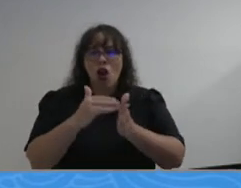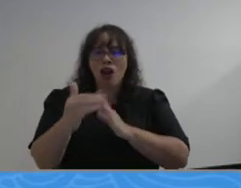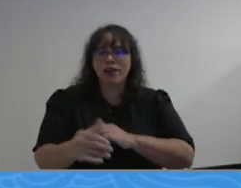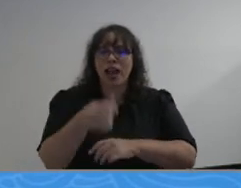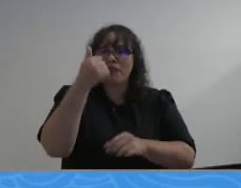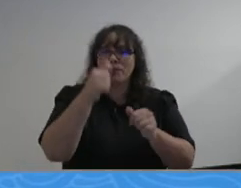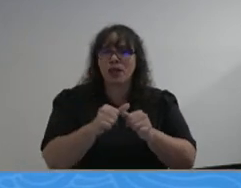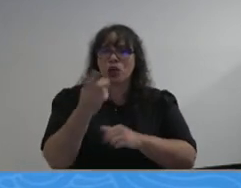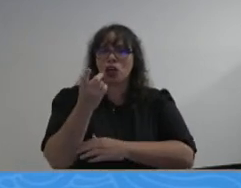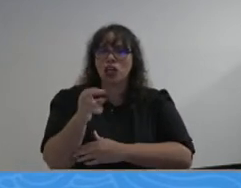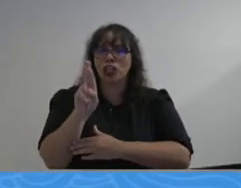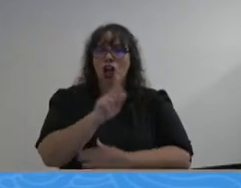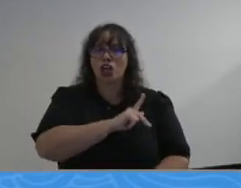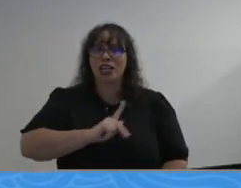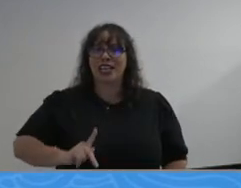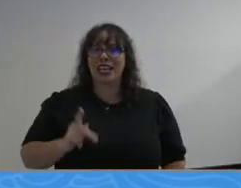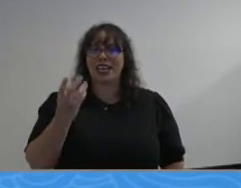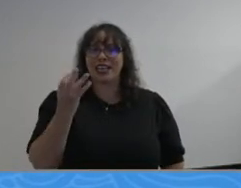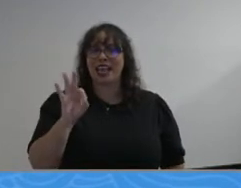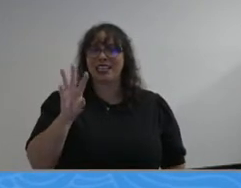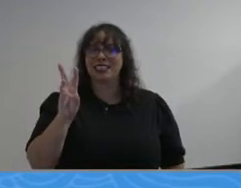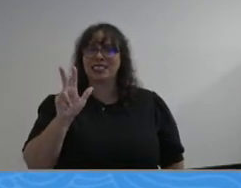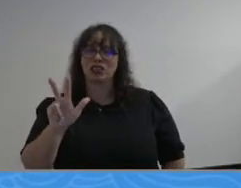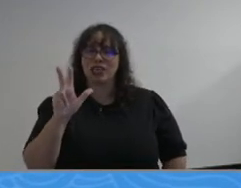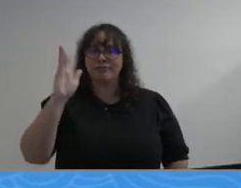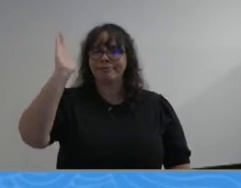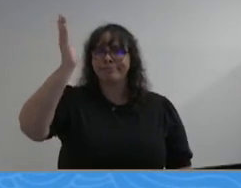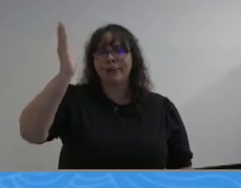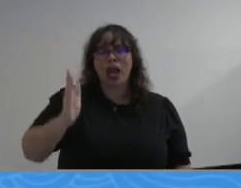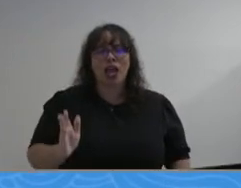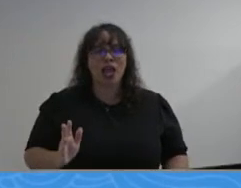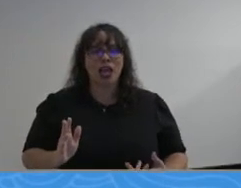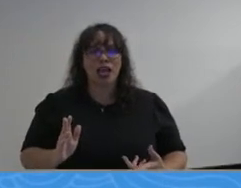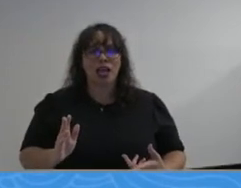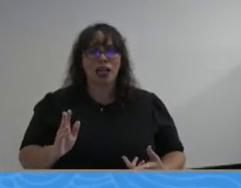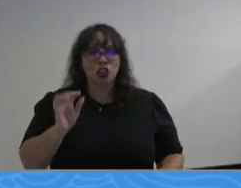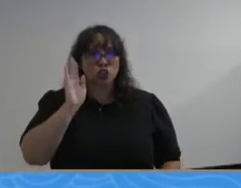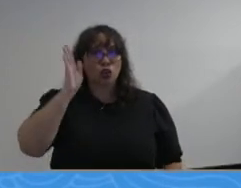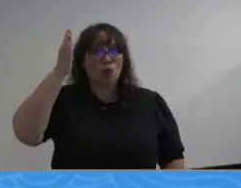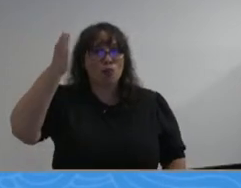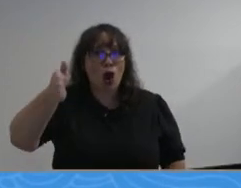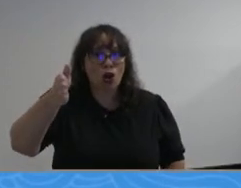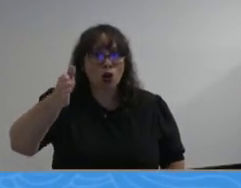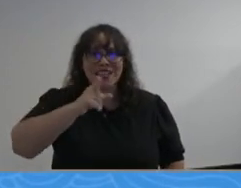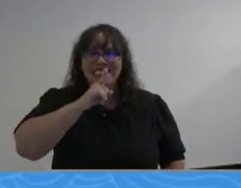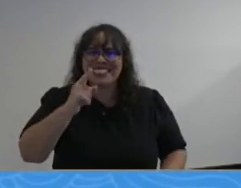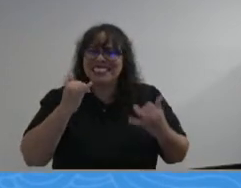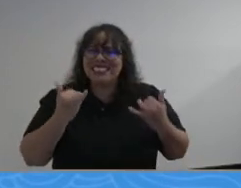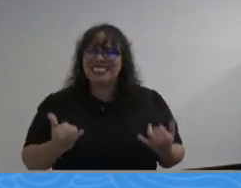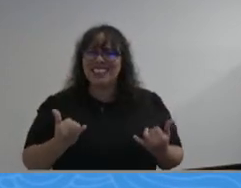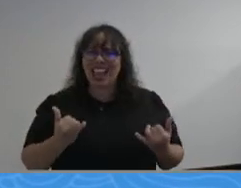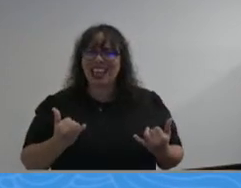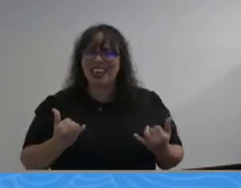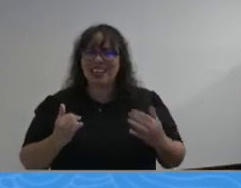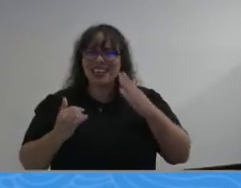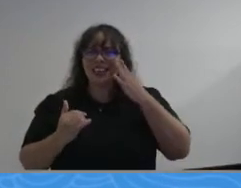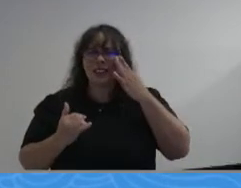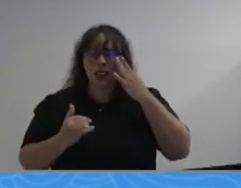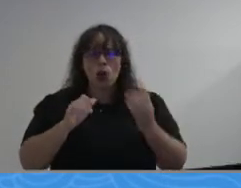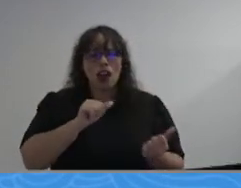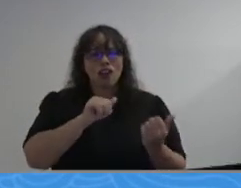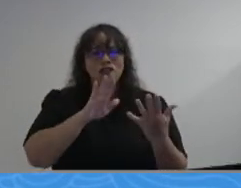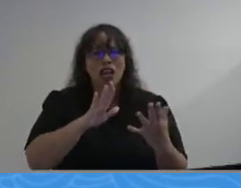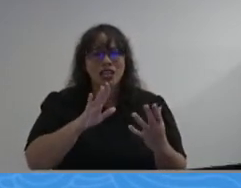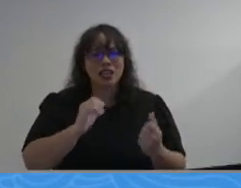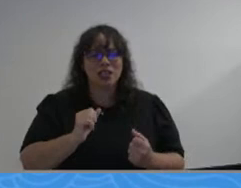of Dr. King's 1963 talk when he says that we are now faced with the fact that tomorrow is today. He says, we are confronted with what he called